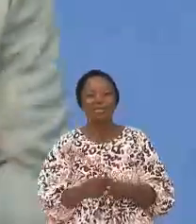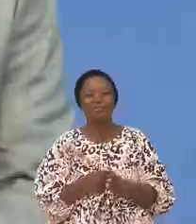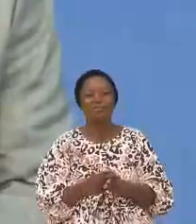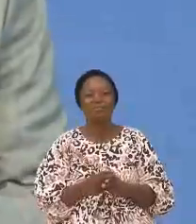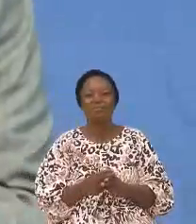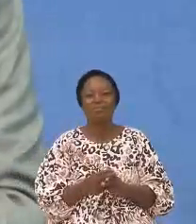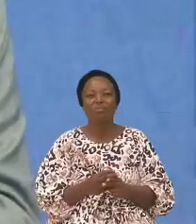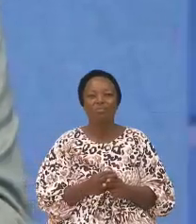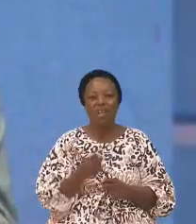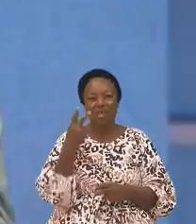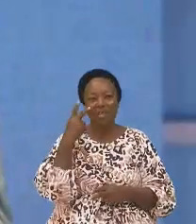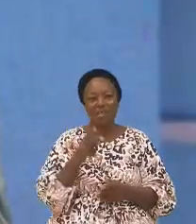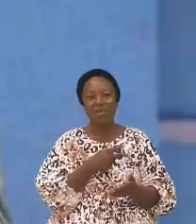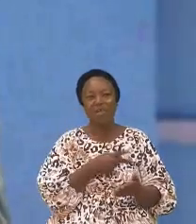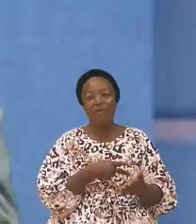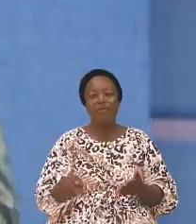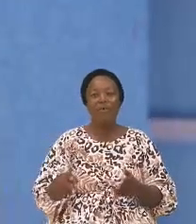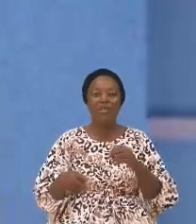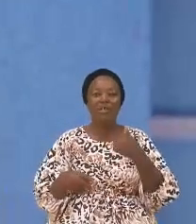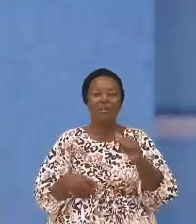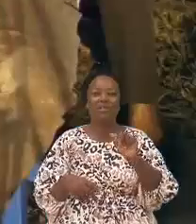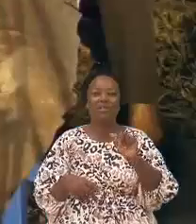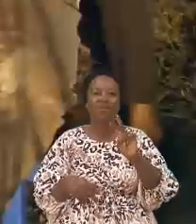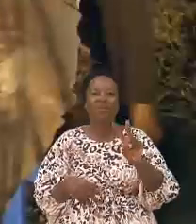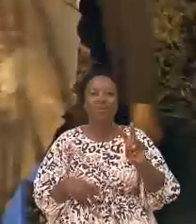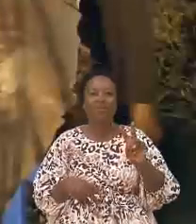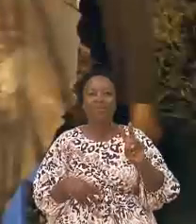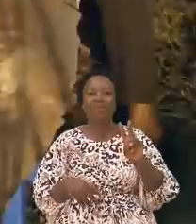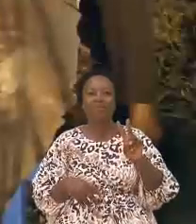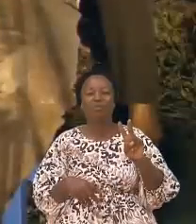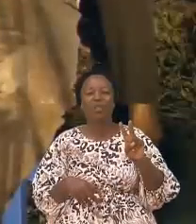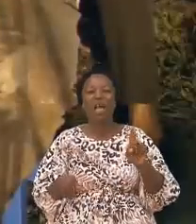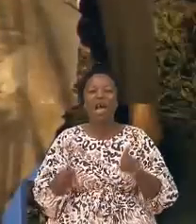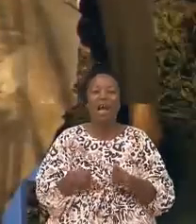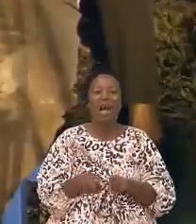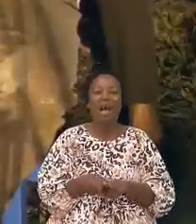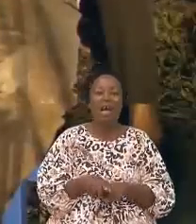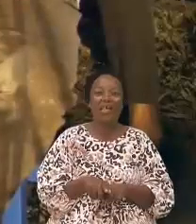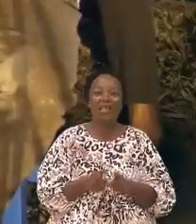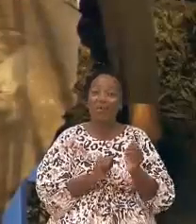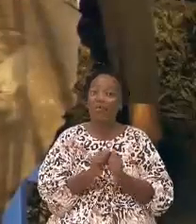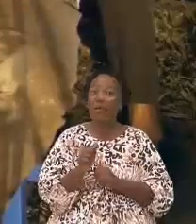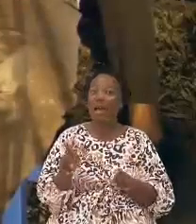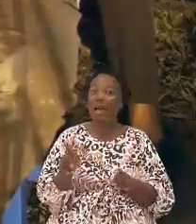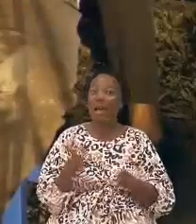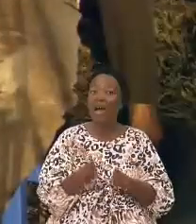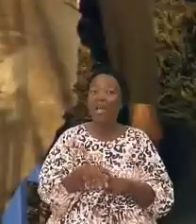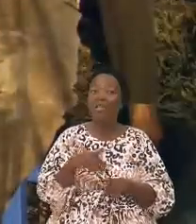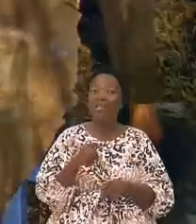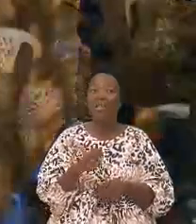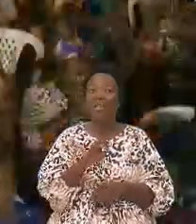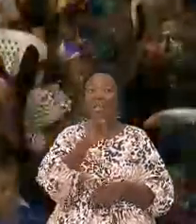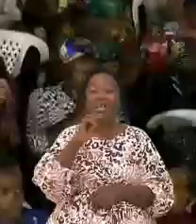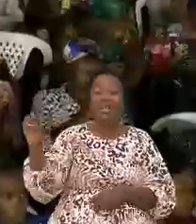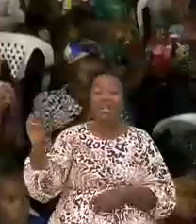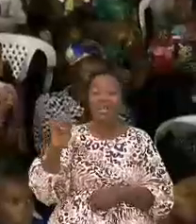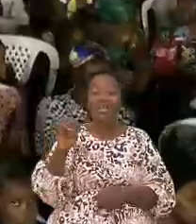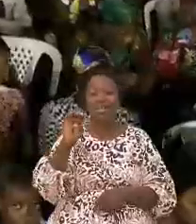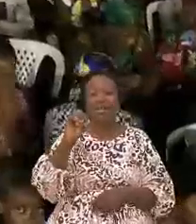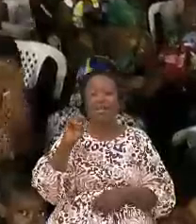will come upon your life tonight in Jesus' name. Look at verse 12. It tells us in verse 12,